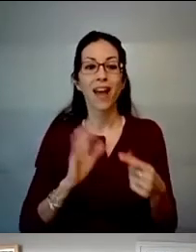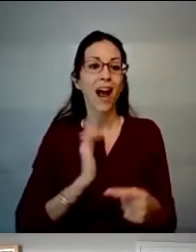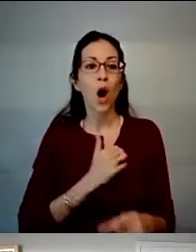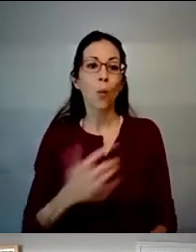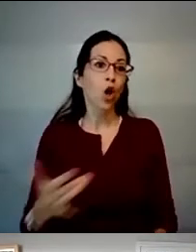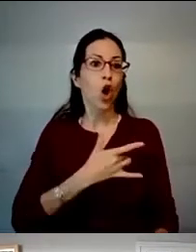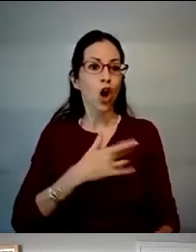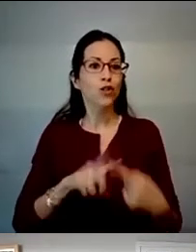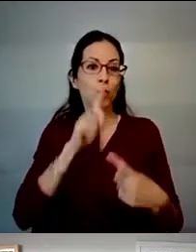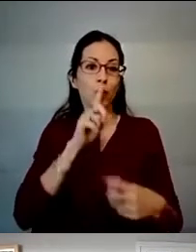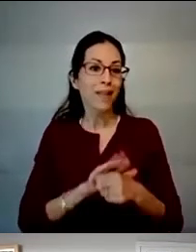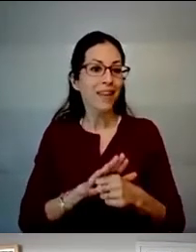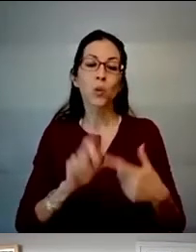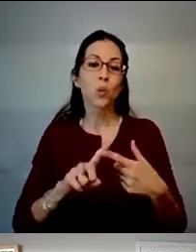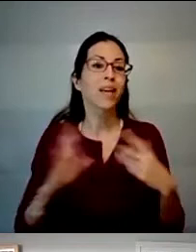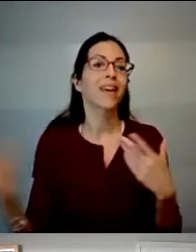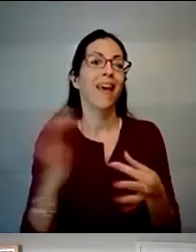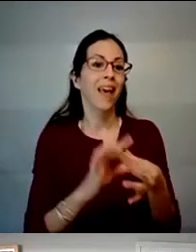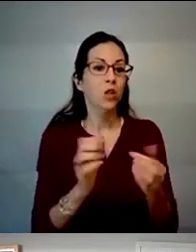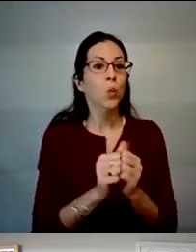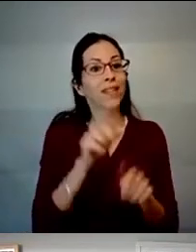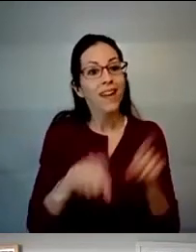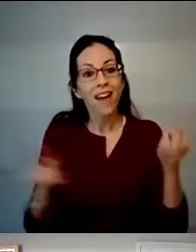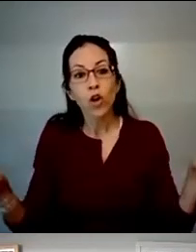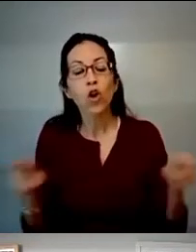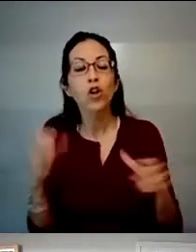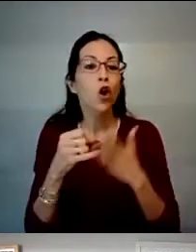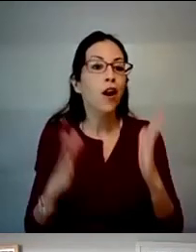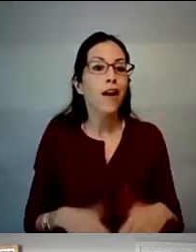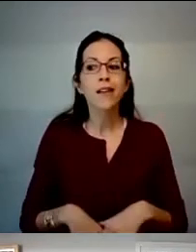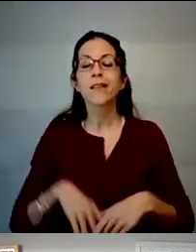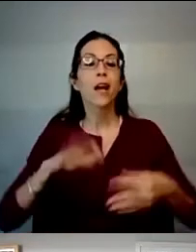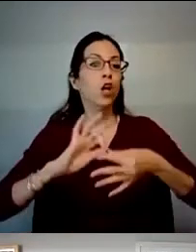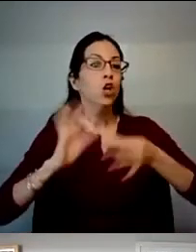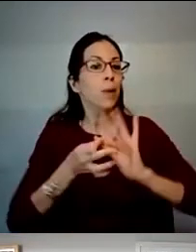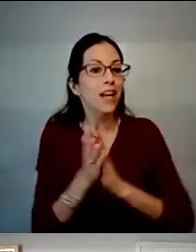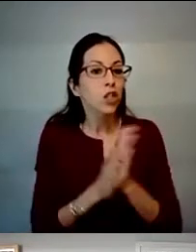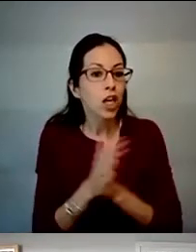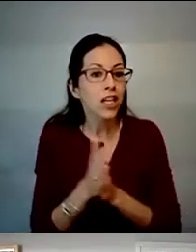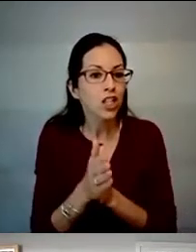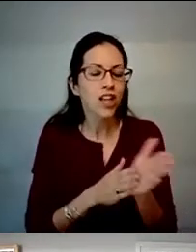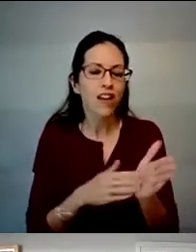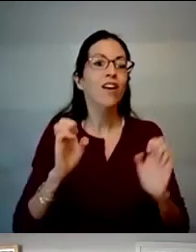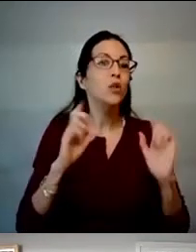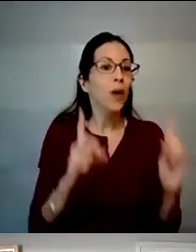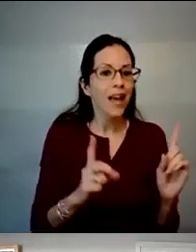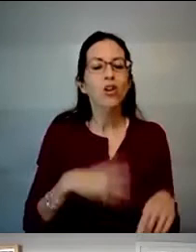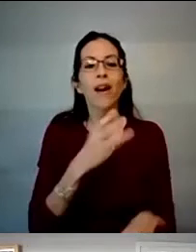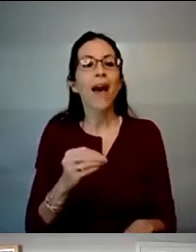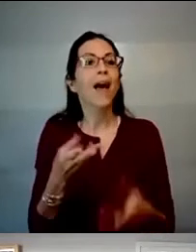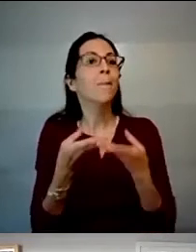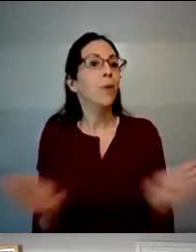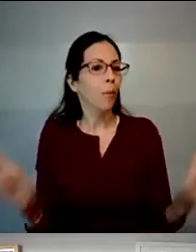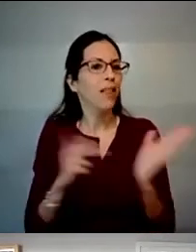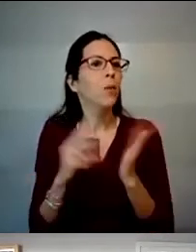to engage diverse audiences, interpretation initiatives is our education and public programs, which